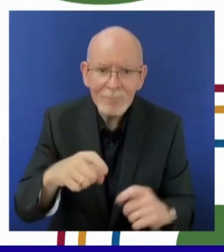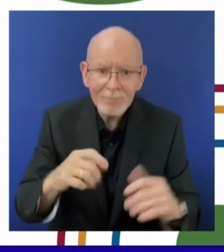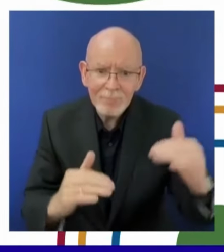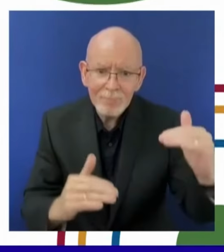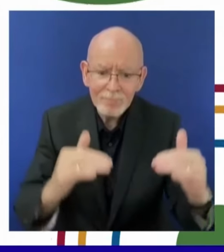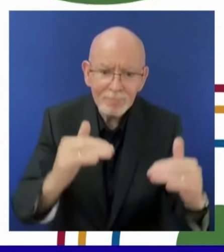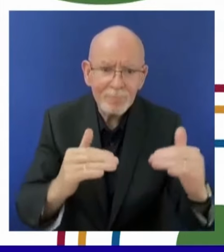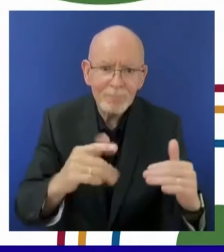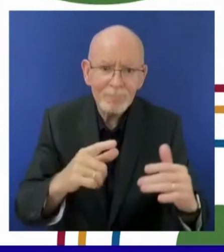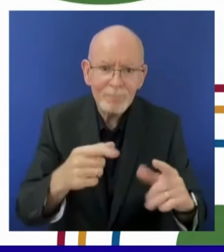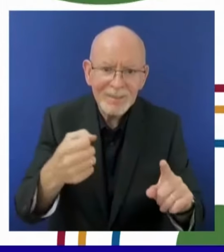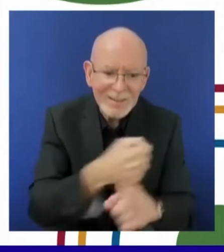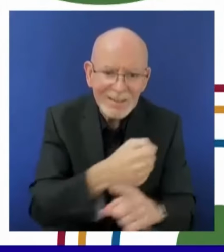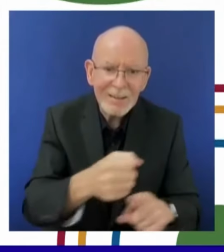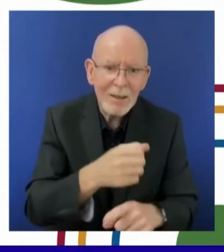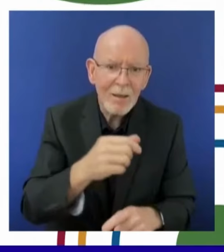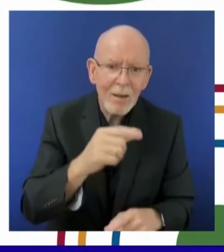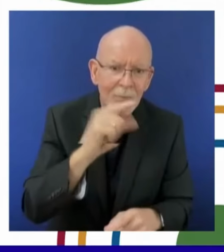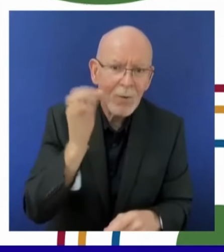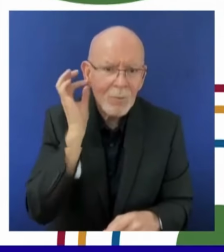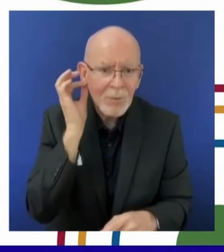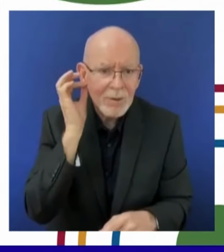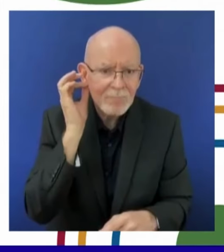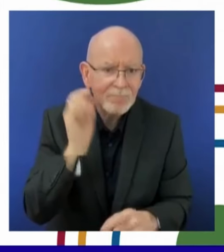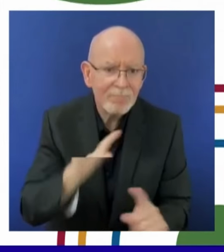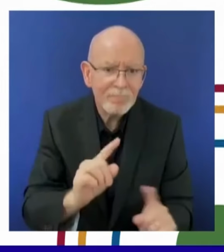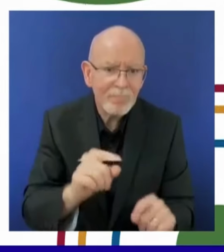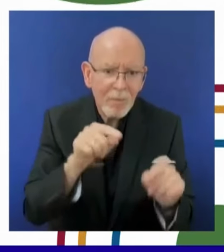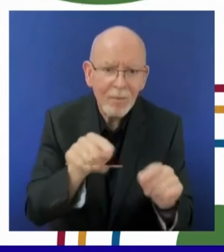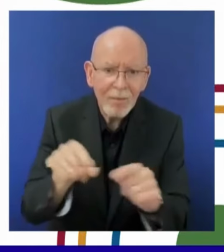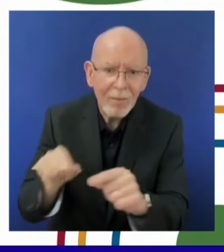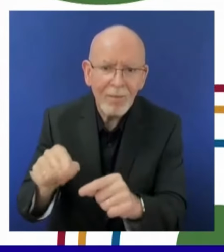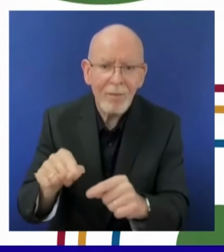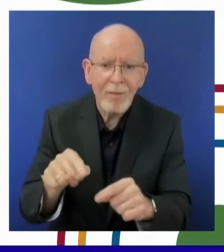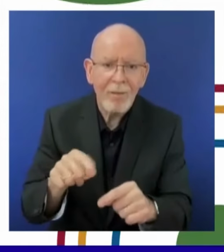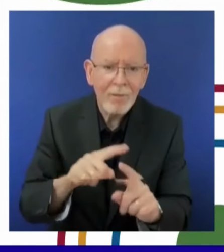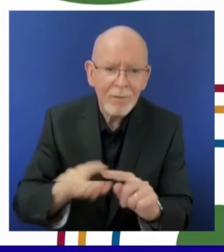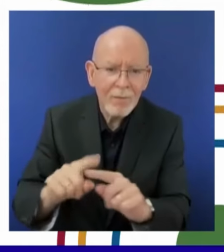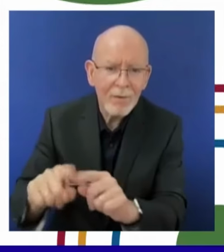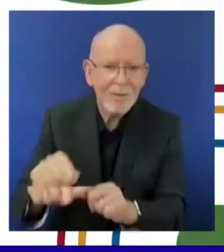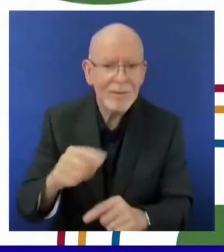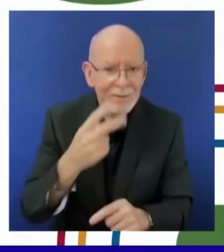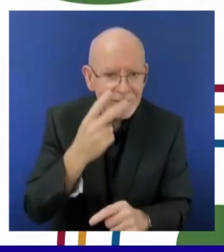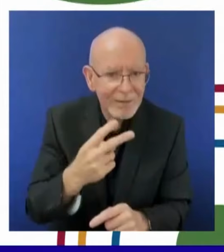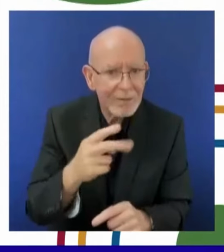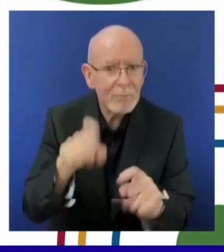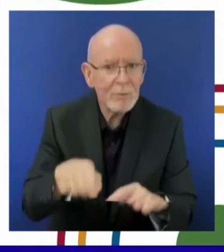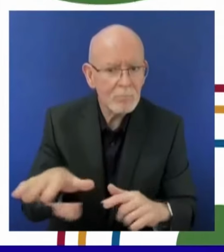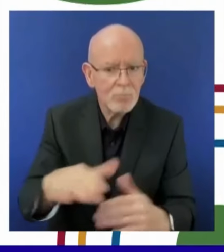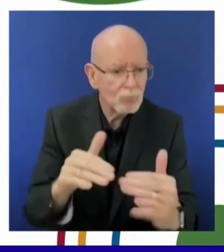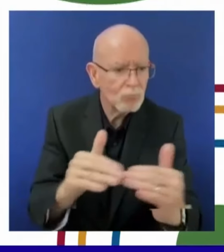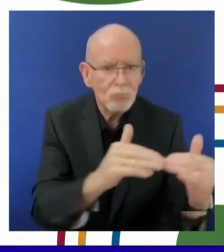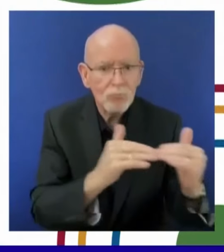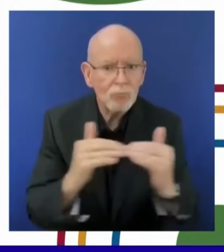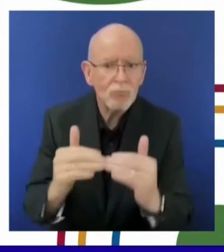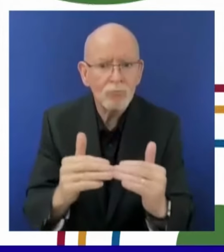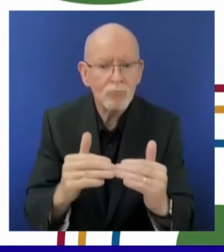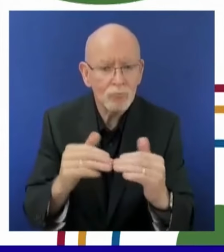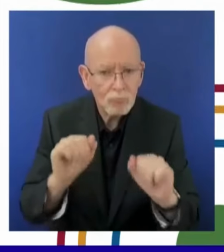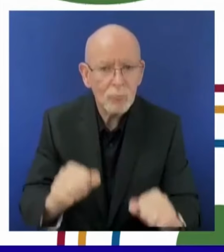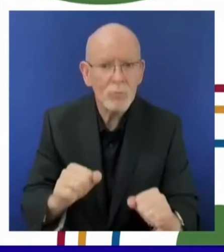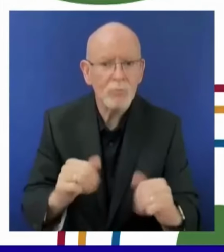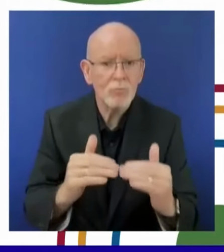civil society, NGOs, women and youth? It is very important that it is urgently needed to include all marginalized groups,